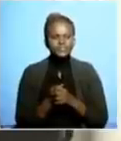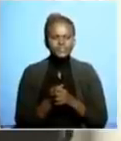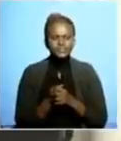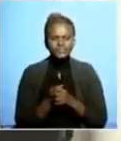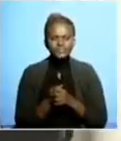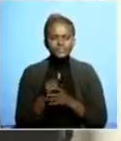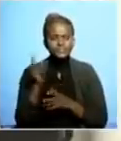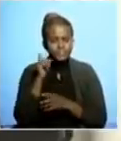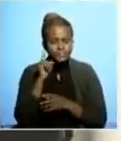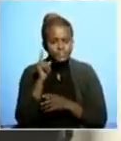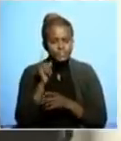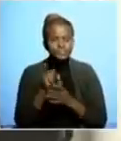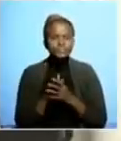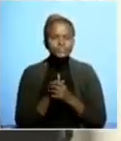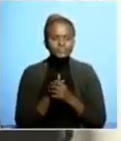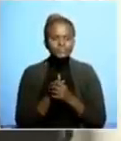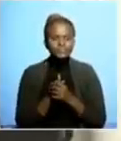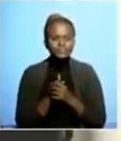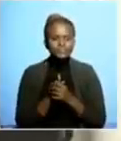Bakangotef.